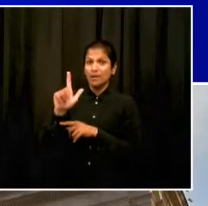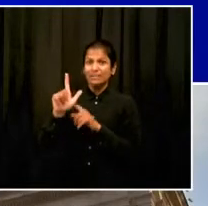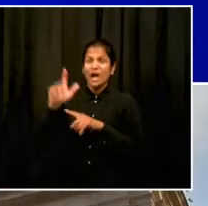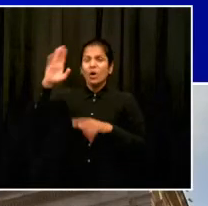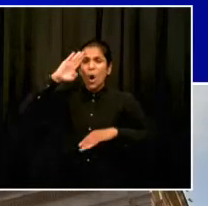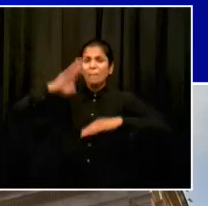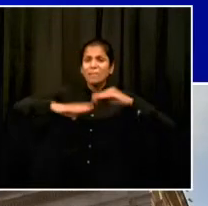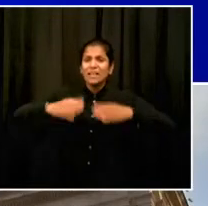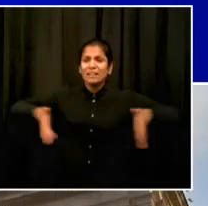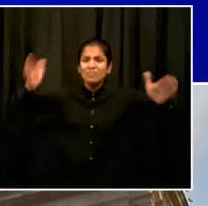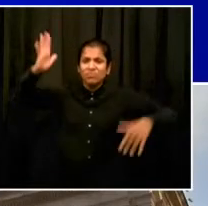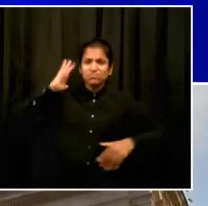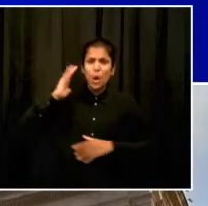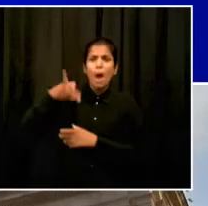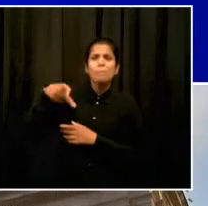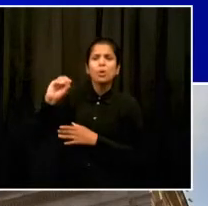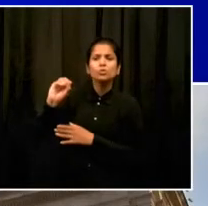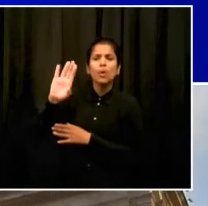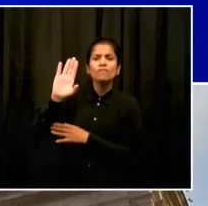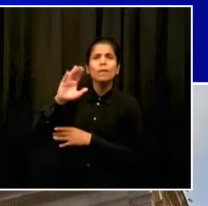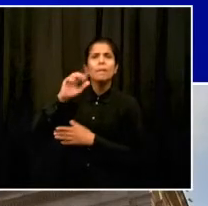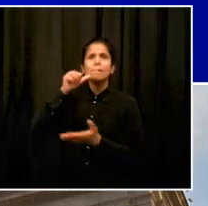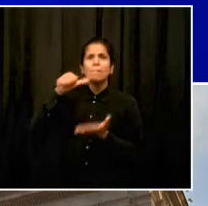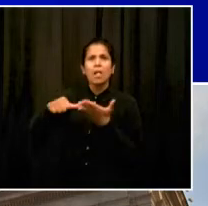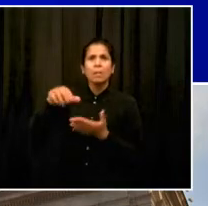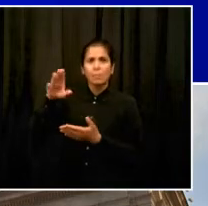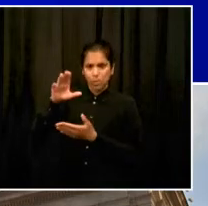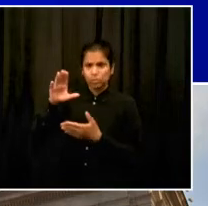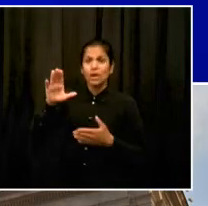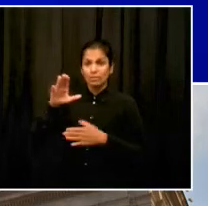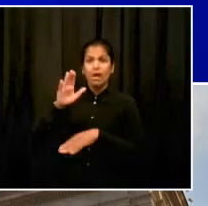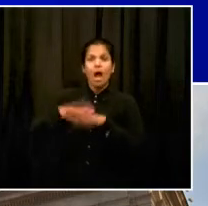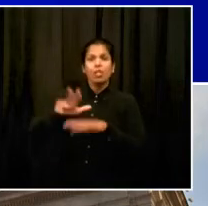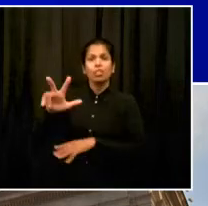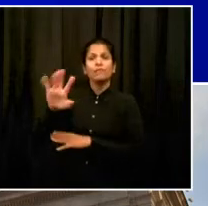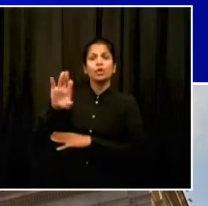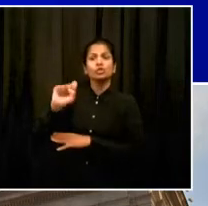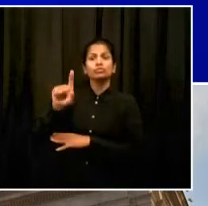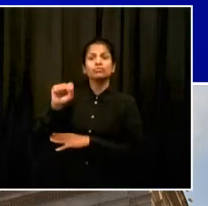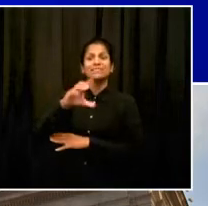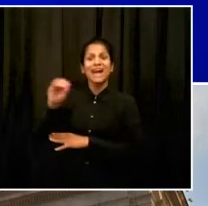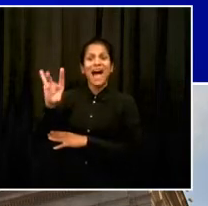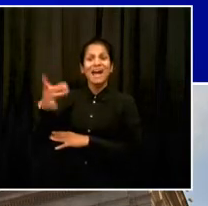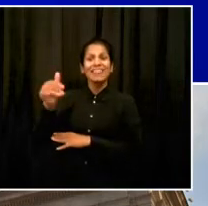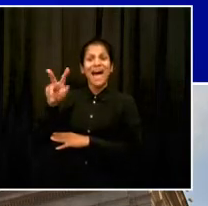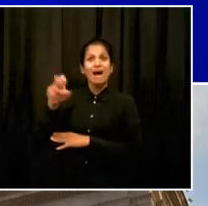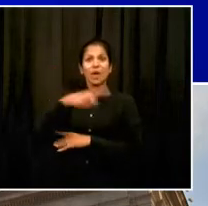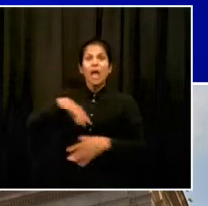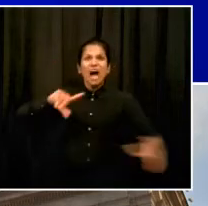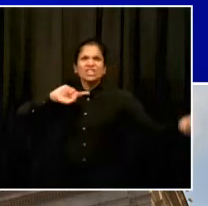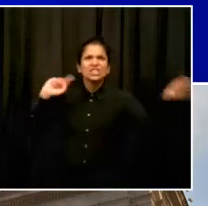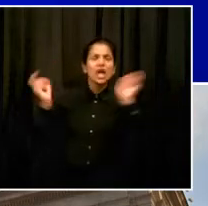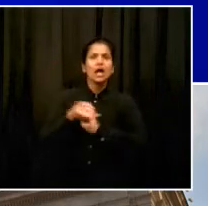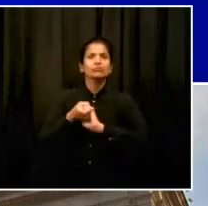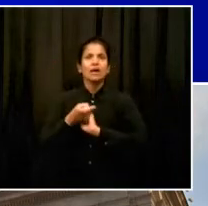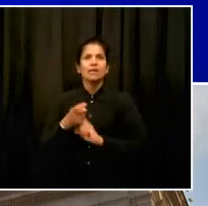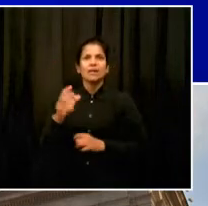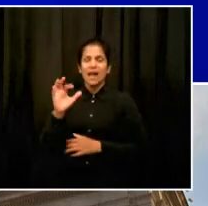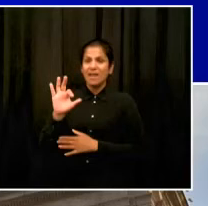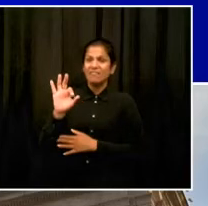now will be part of Facebook's growing presence in New York City. That will take their job total to